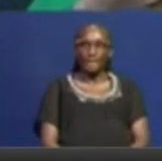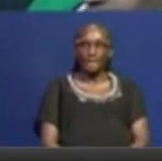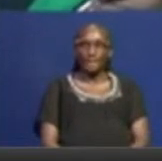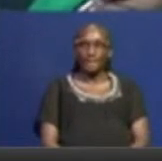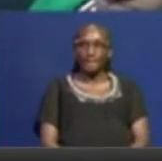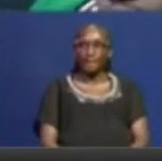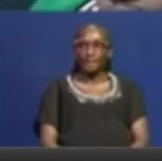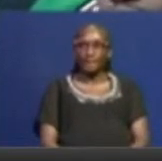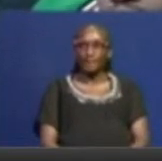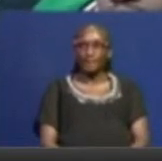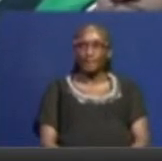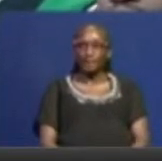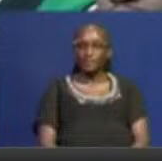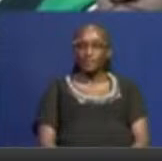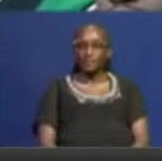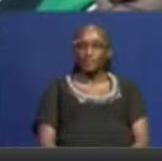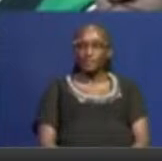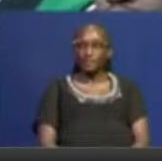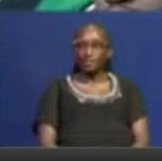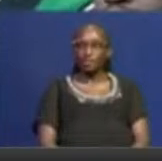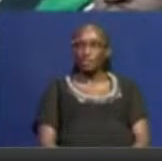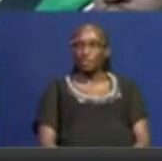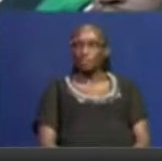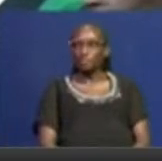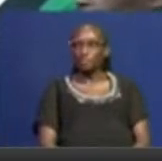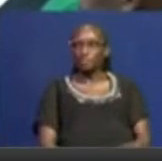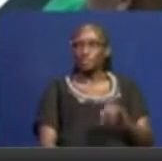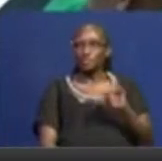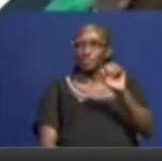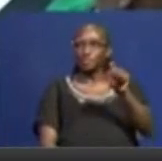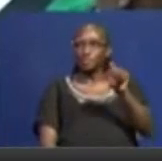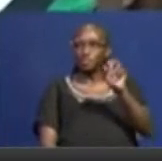Madare Olwach Anthony Tom.